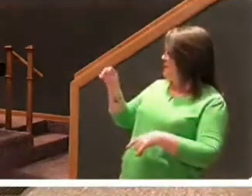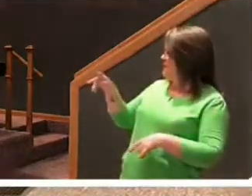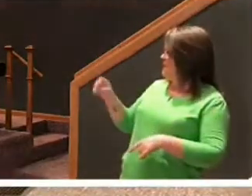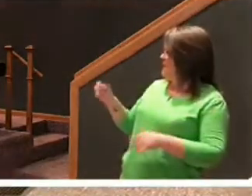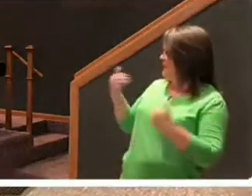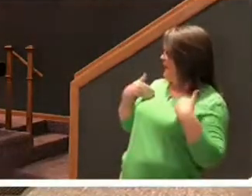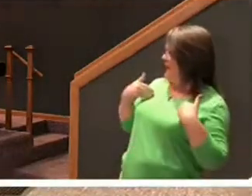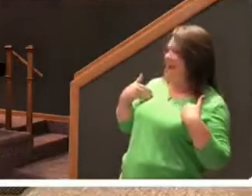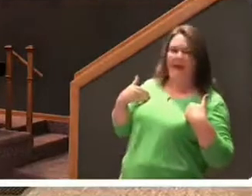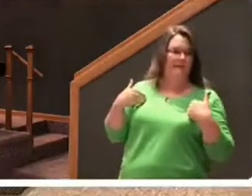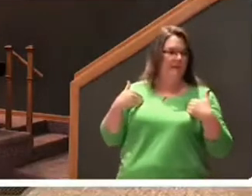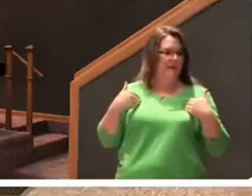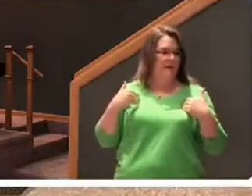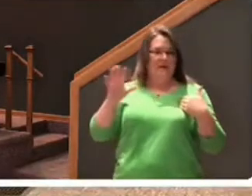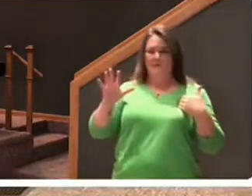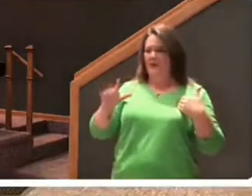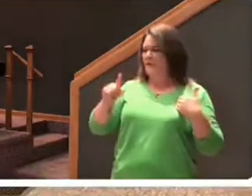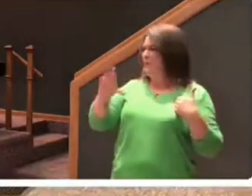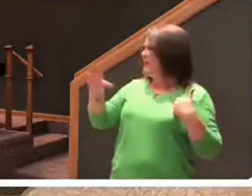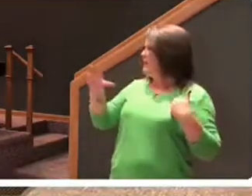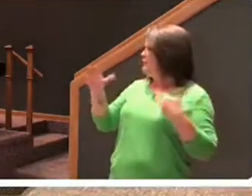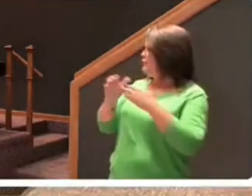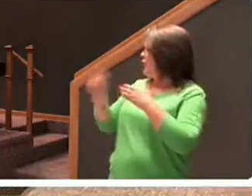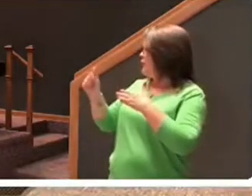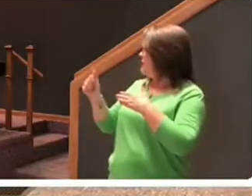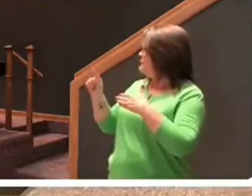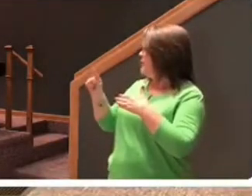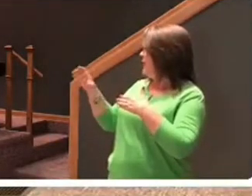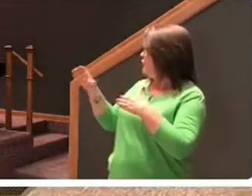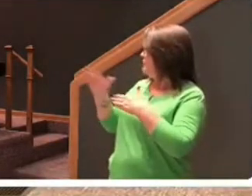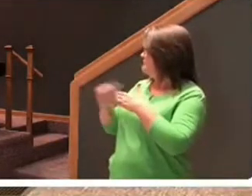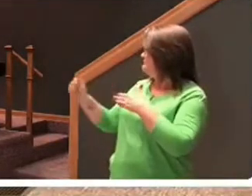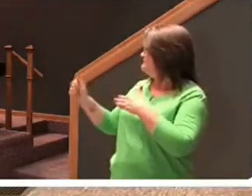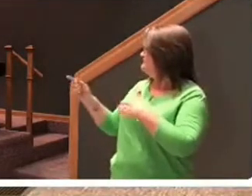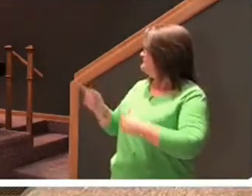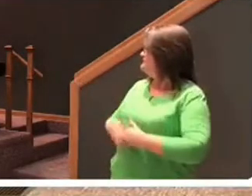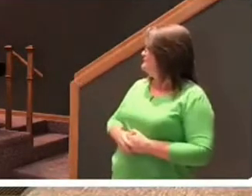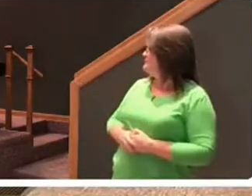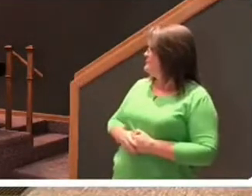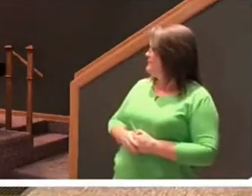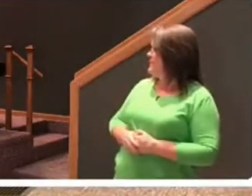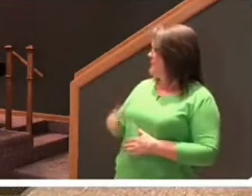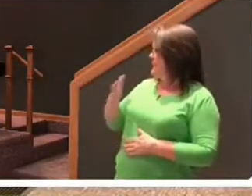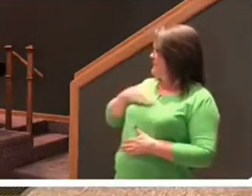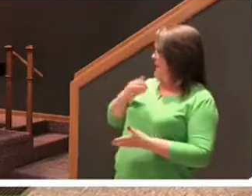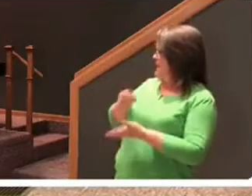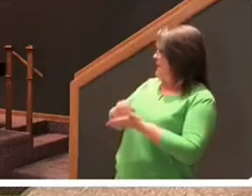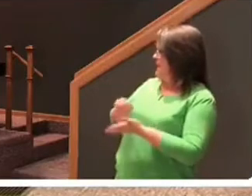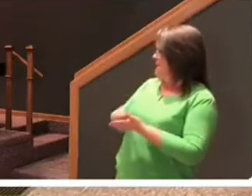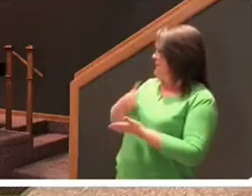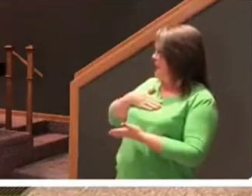I have five $100 bills. And this is my money.